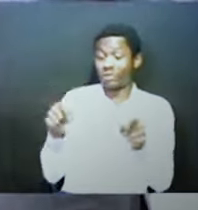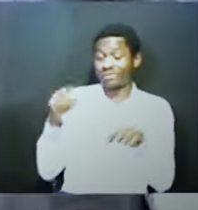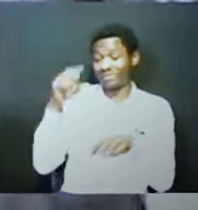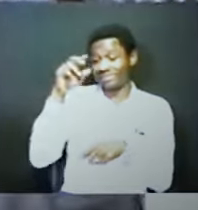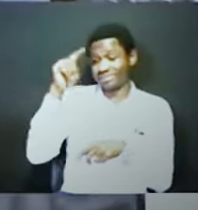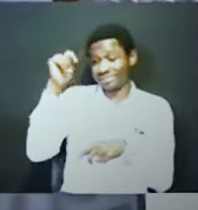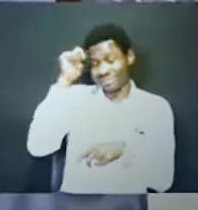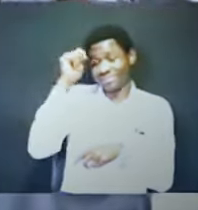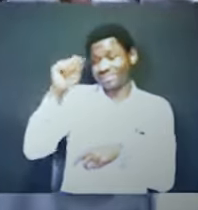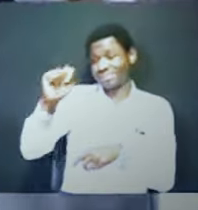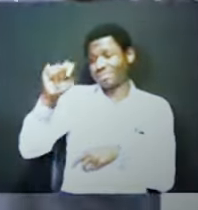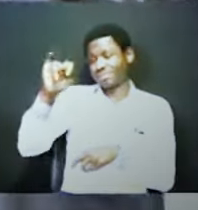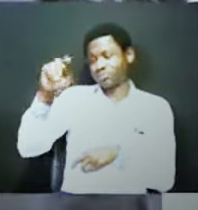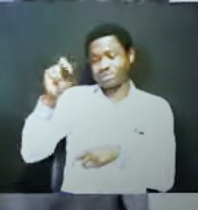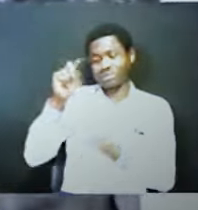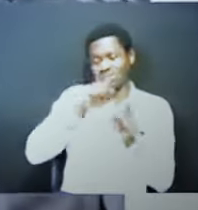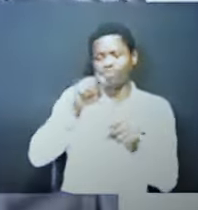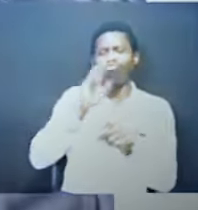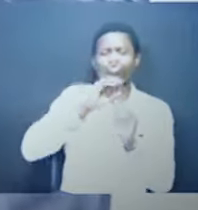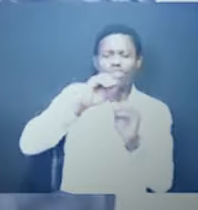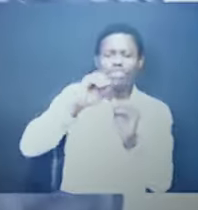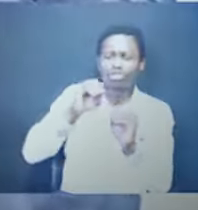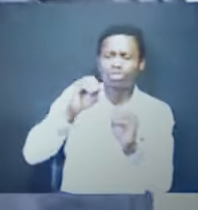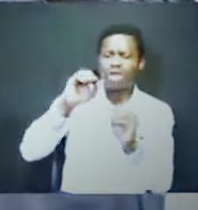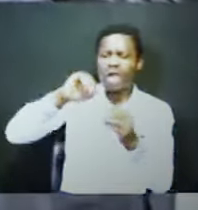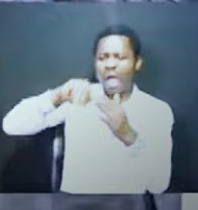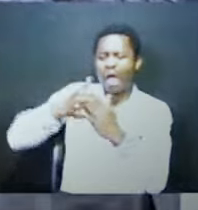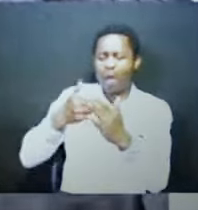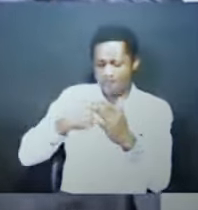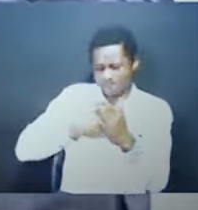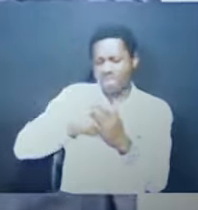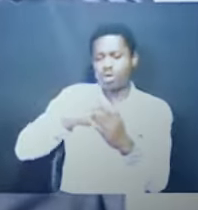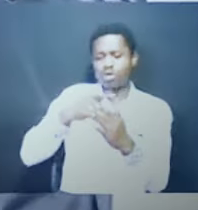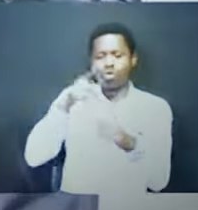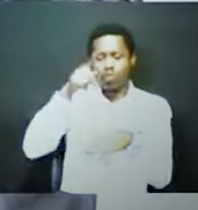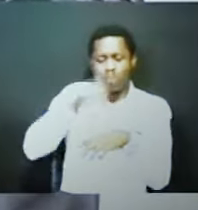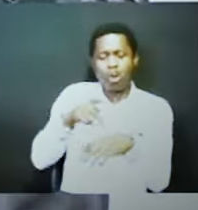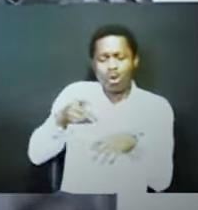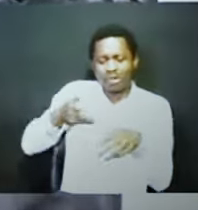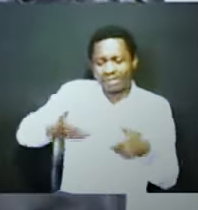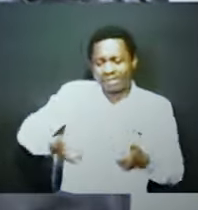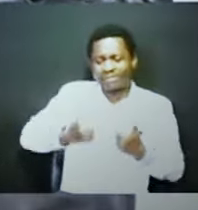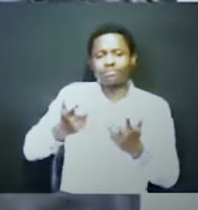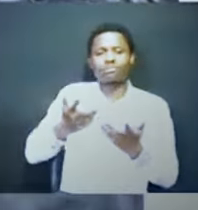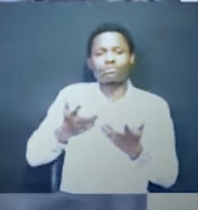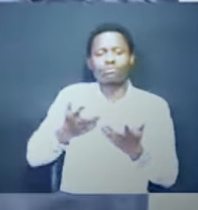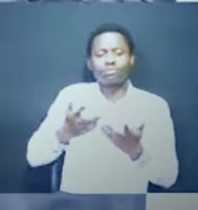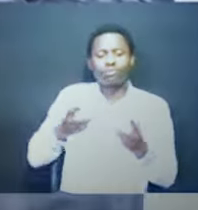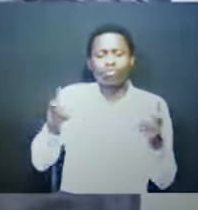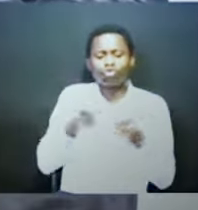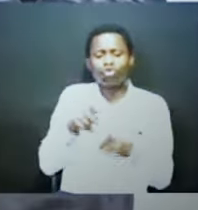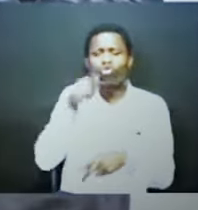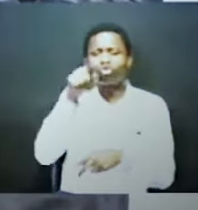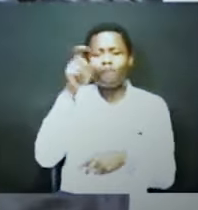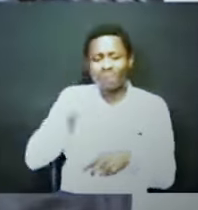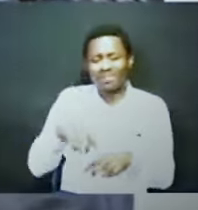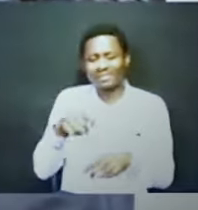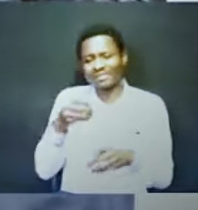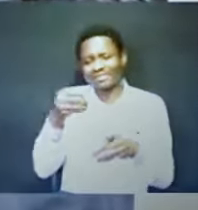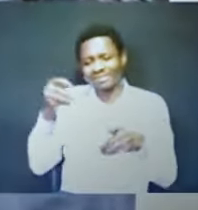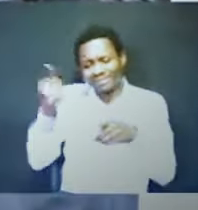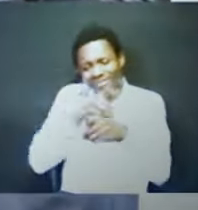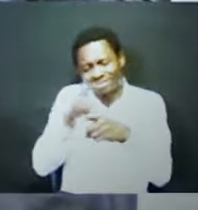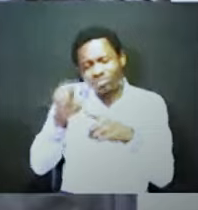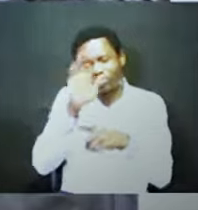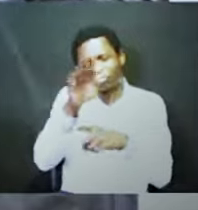together. So by obeying my instructions, discipline yourself to obey my instructions, you will be